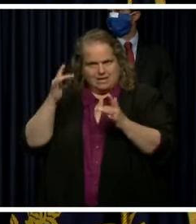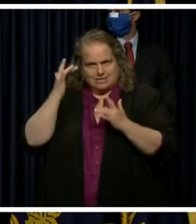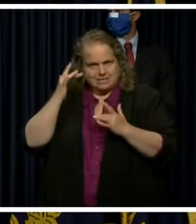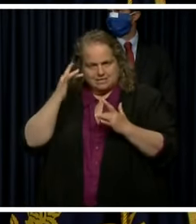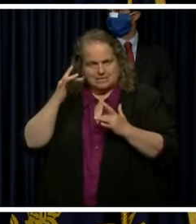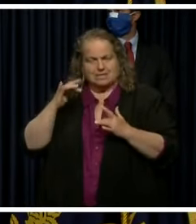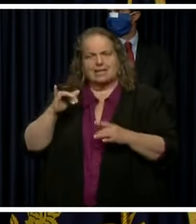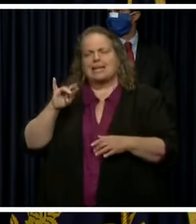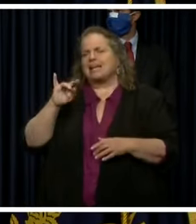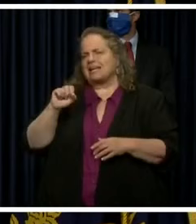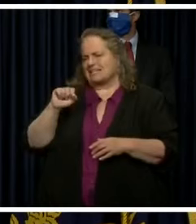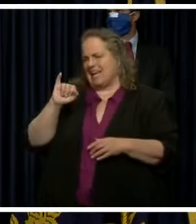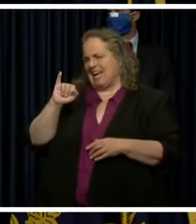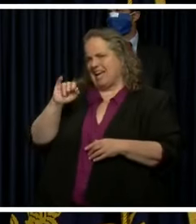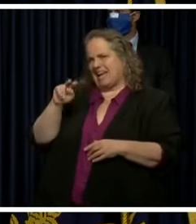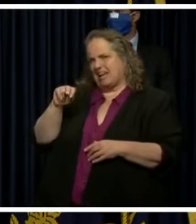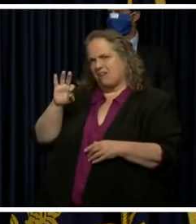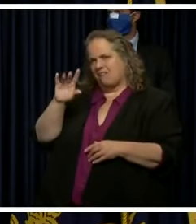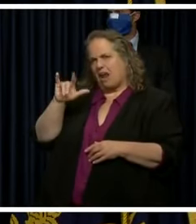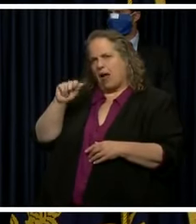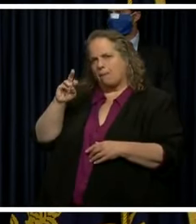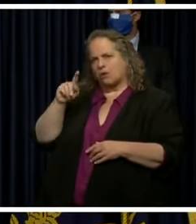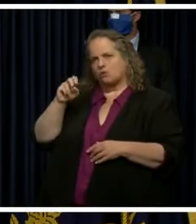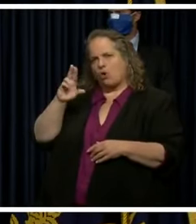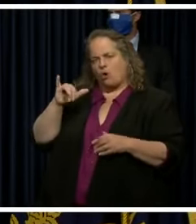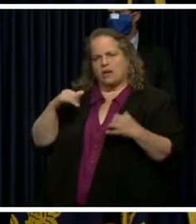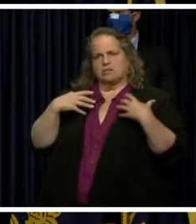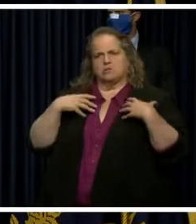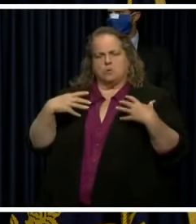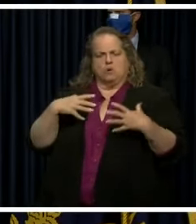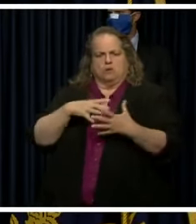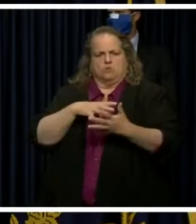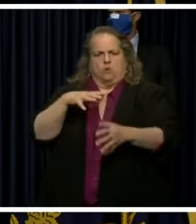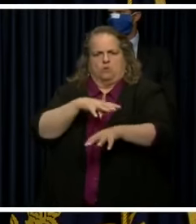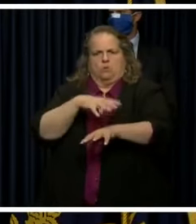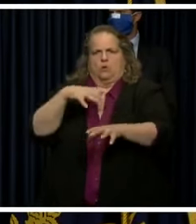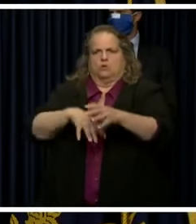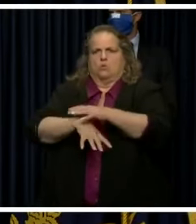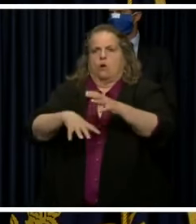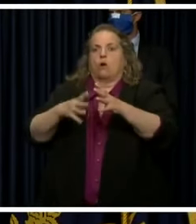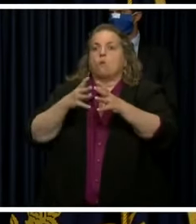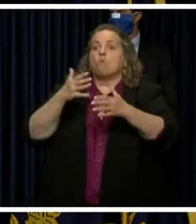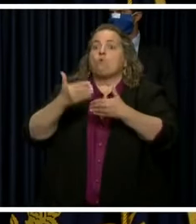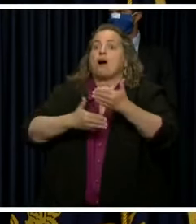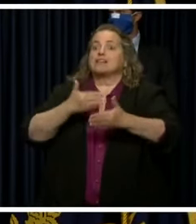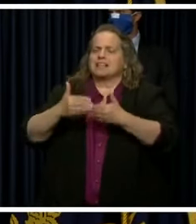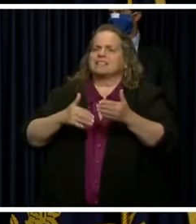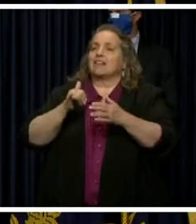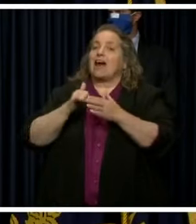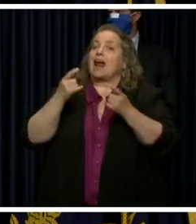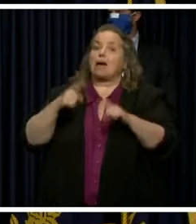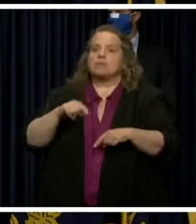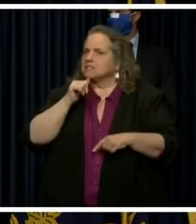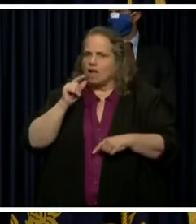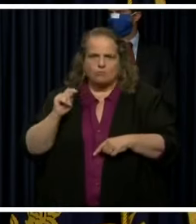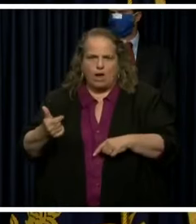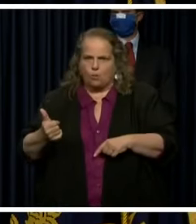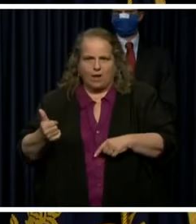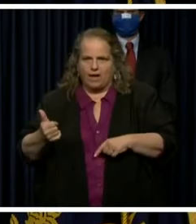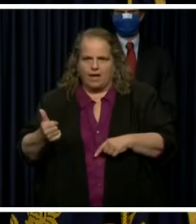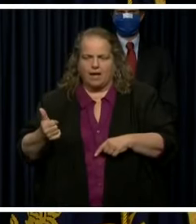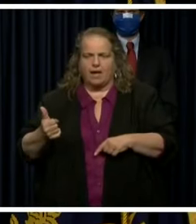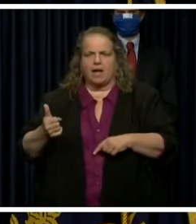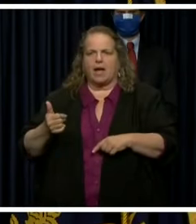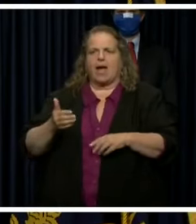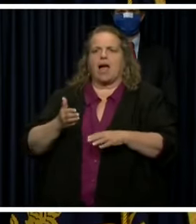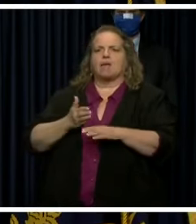It is an inflammatory process that develops in a delayed manner. And so one of the things that we keep emphasizing is this disease has only been known